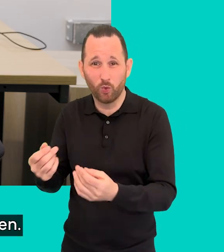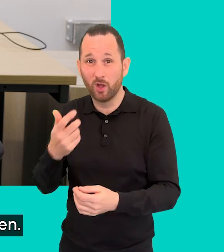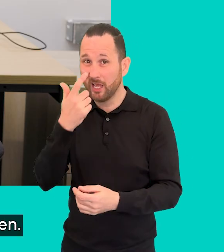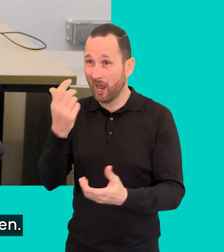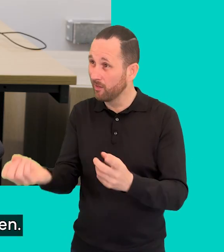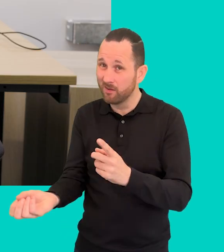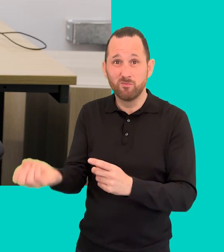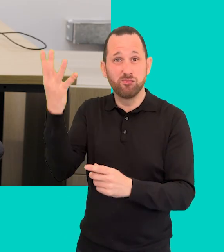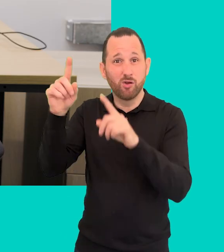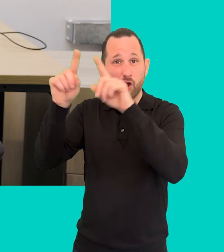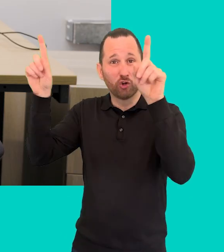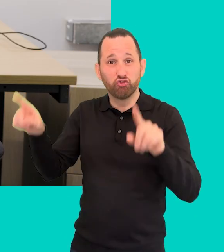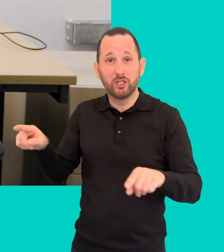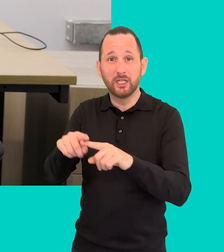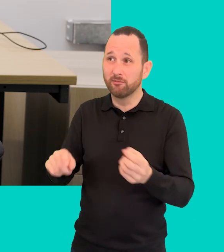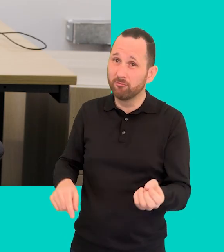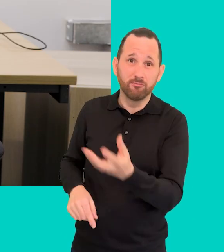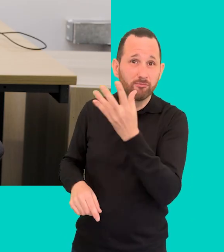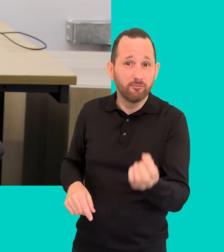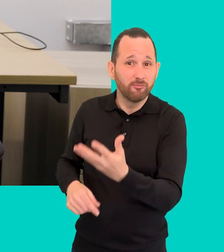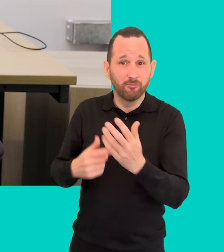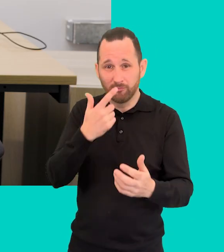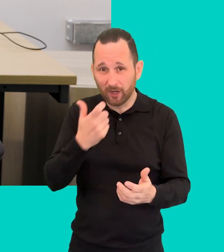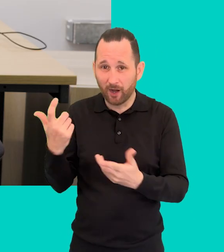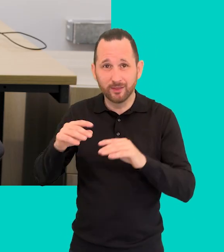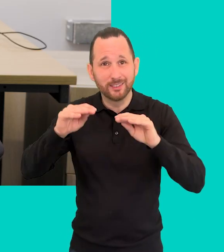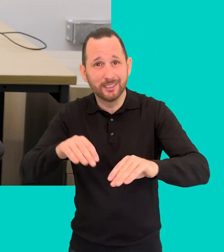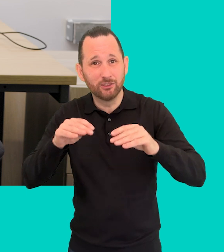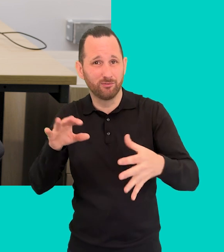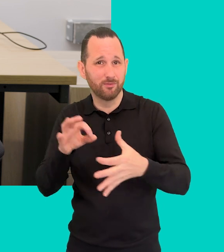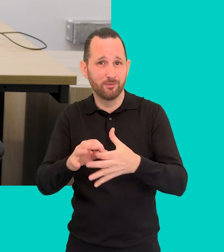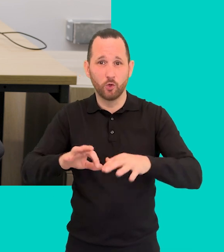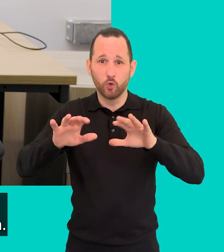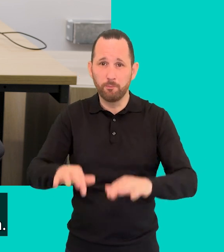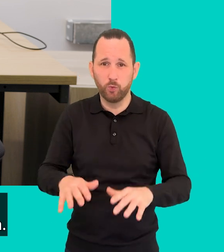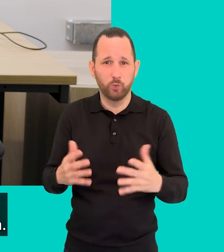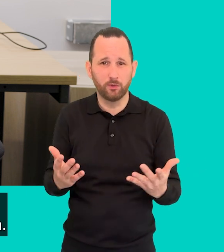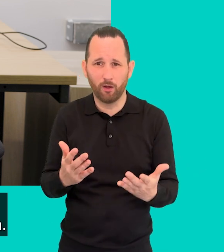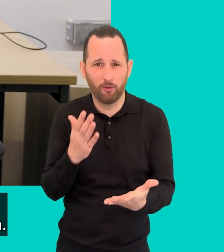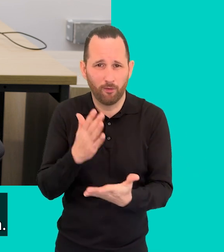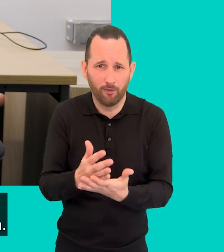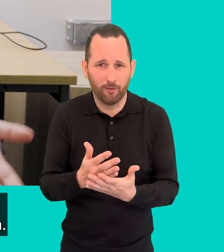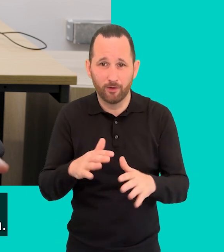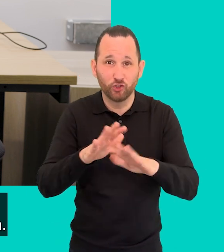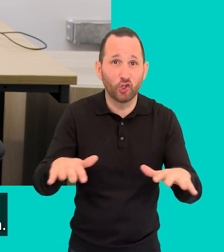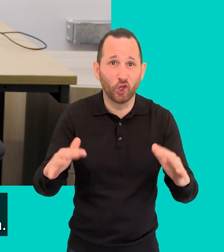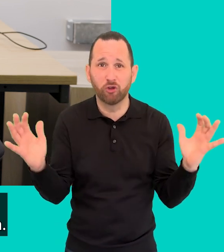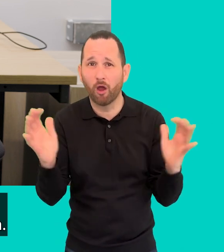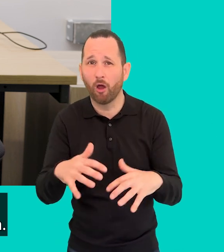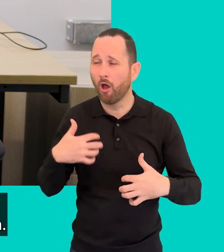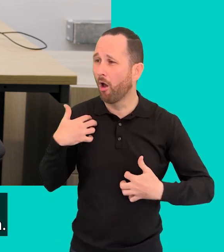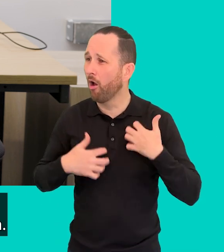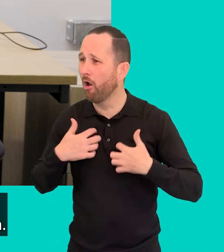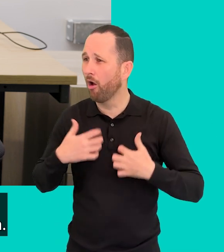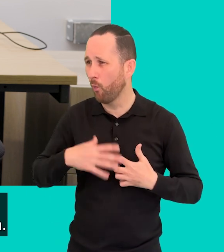something up on your screen. All you need to deliver it is access to the computer, the screen, and some